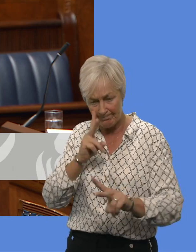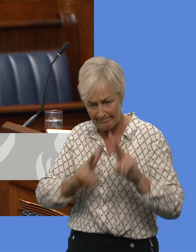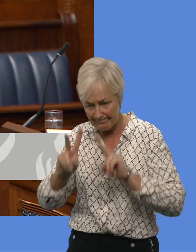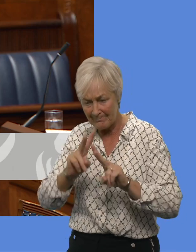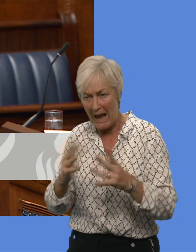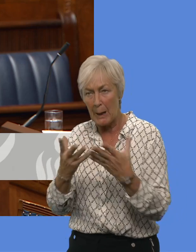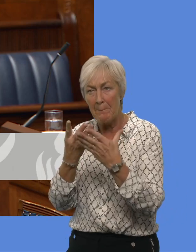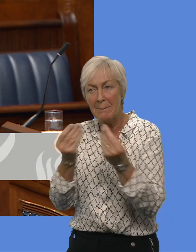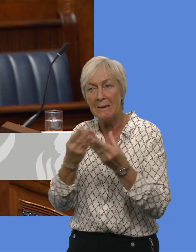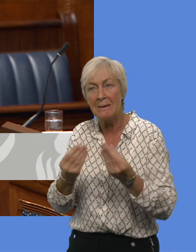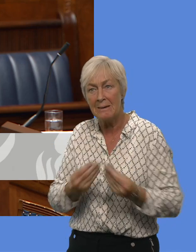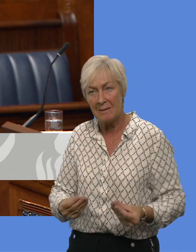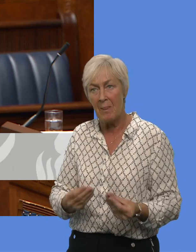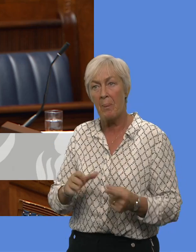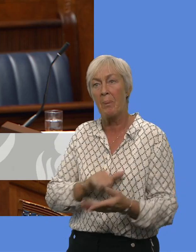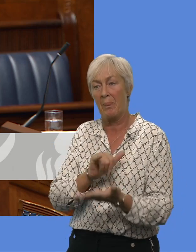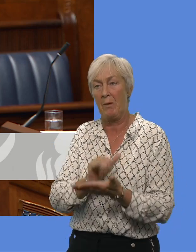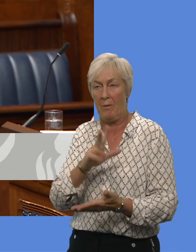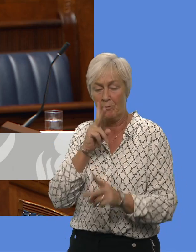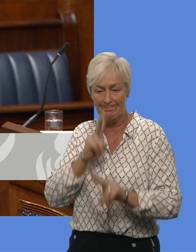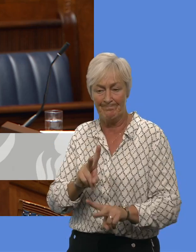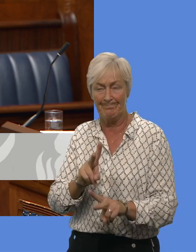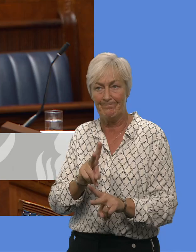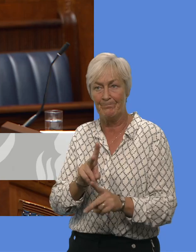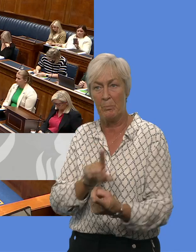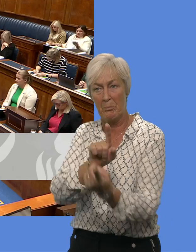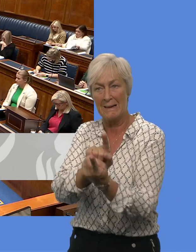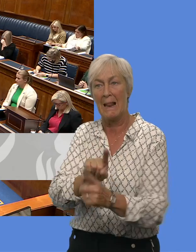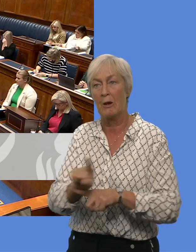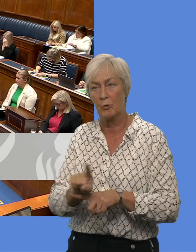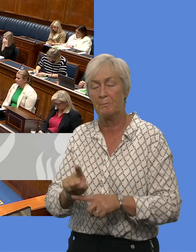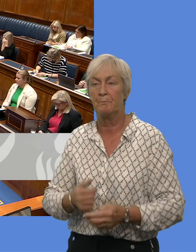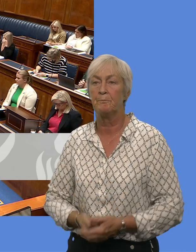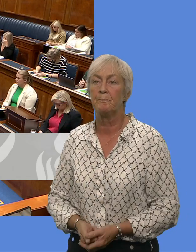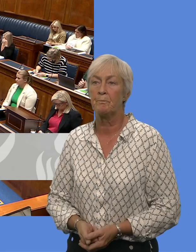any missing, then of course that is something we will address during the consultation. Brian Kingston.